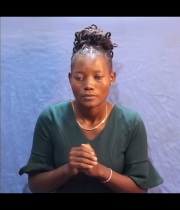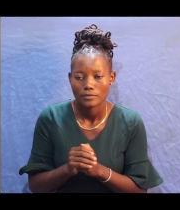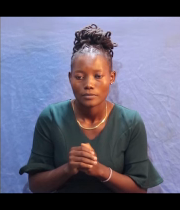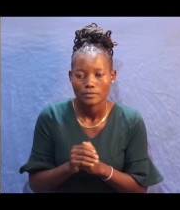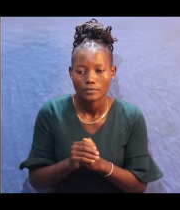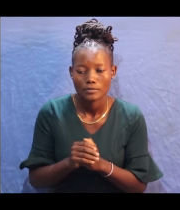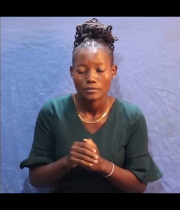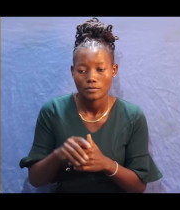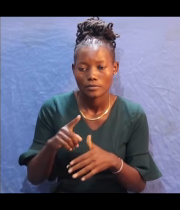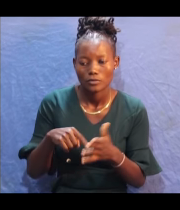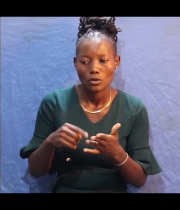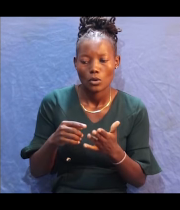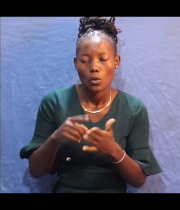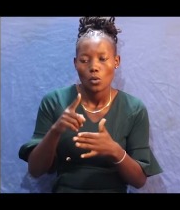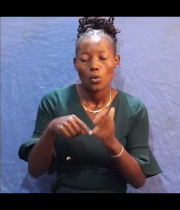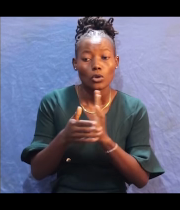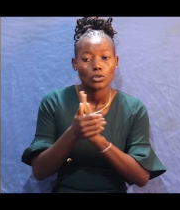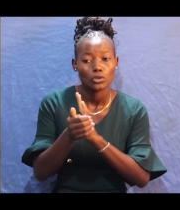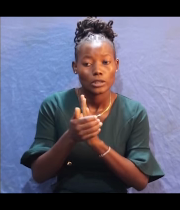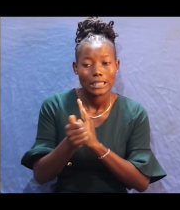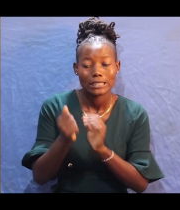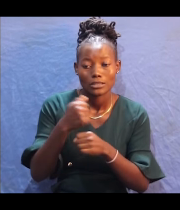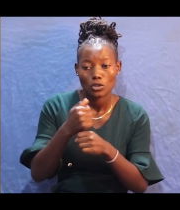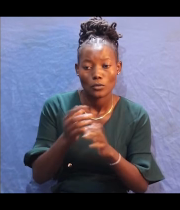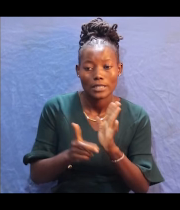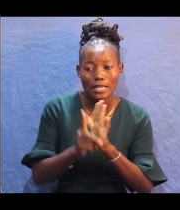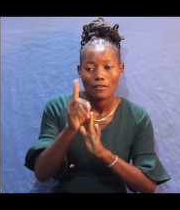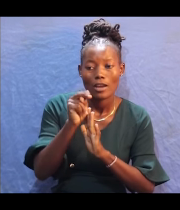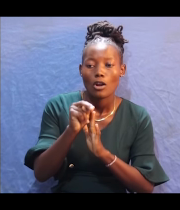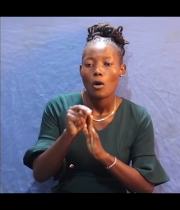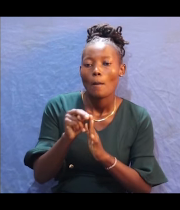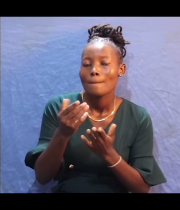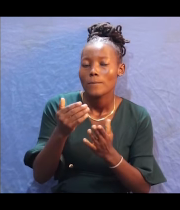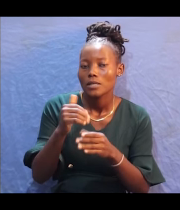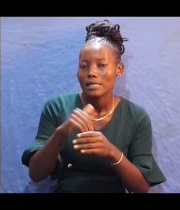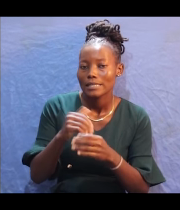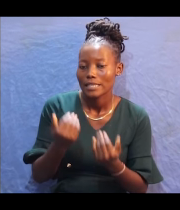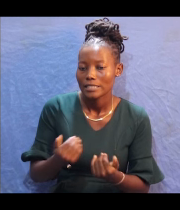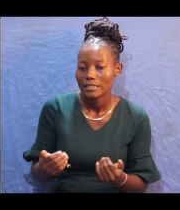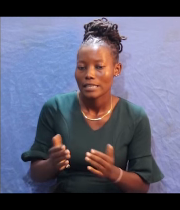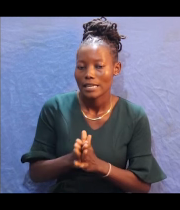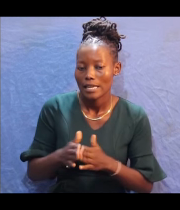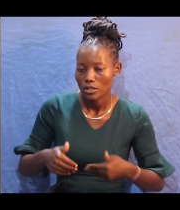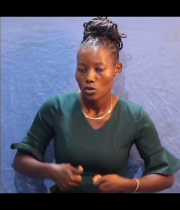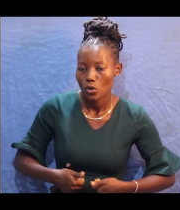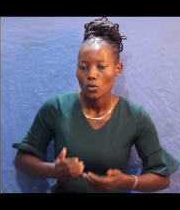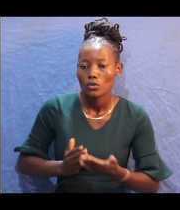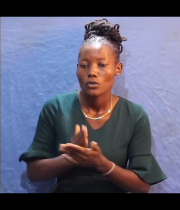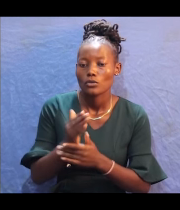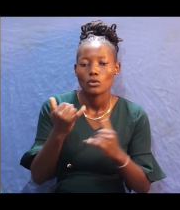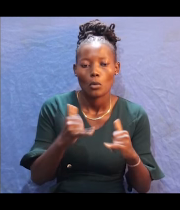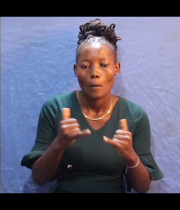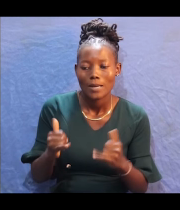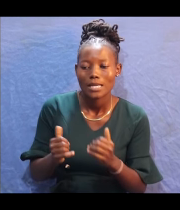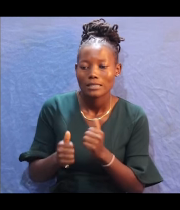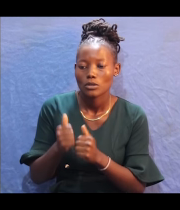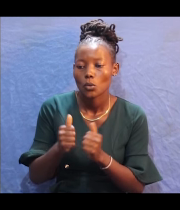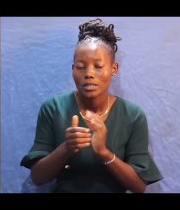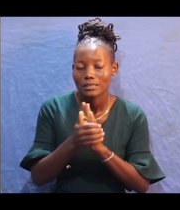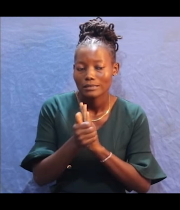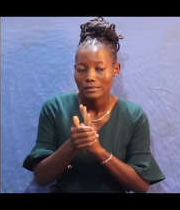which skills do we develop among the children and the youth people through the play, and which ones do we develop through